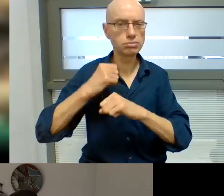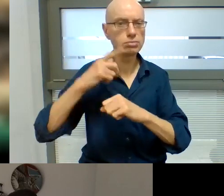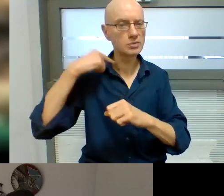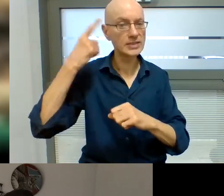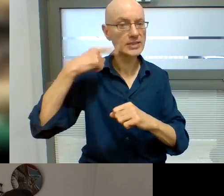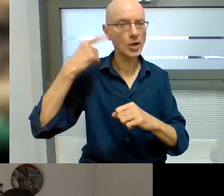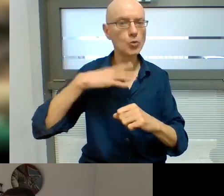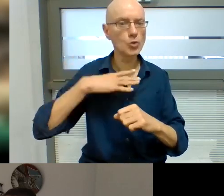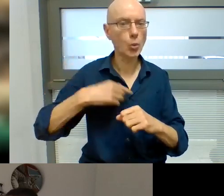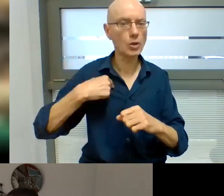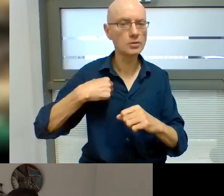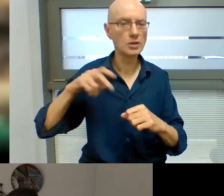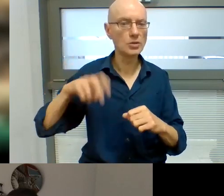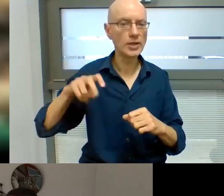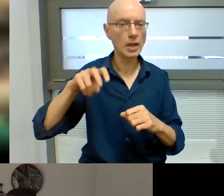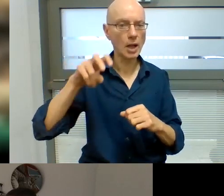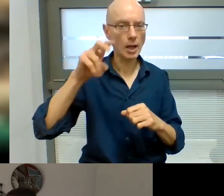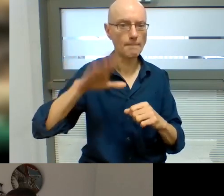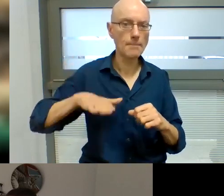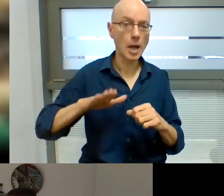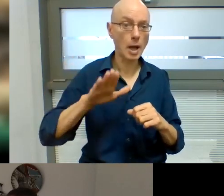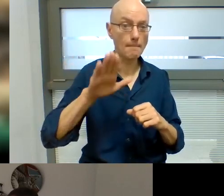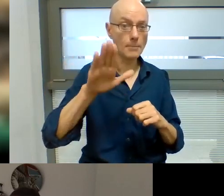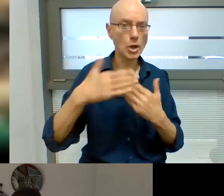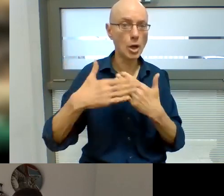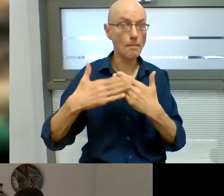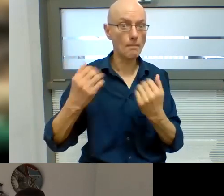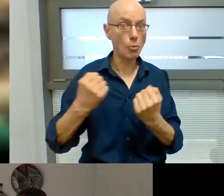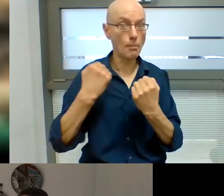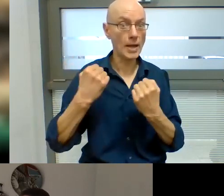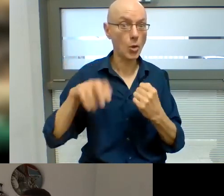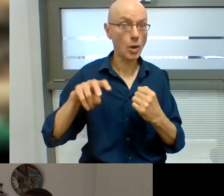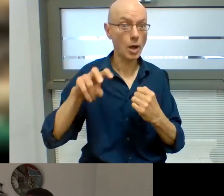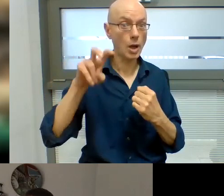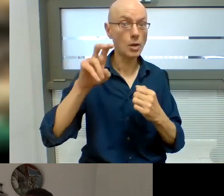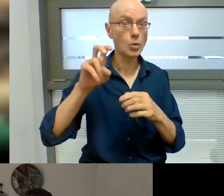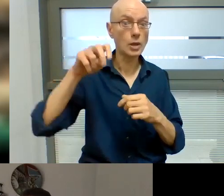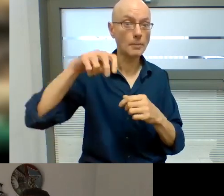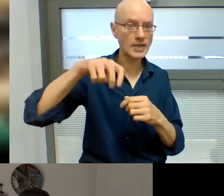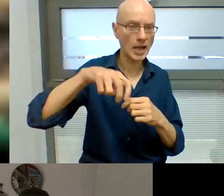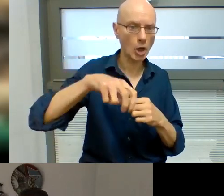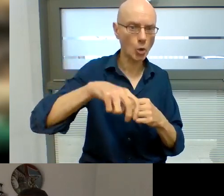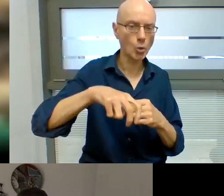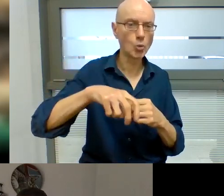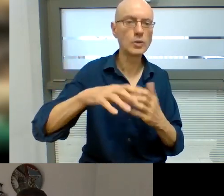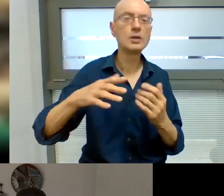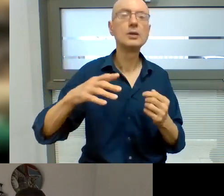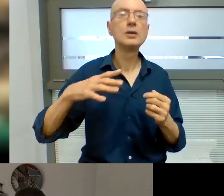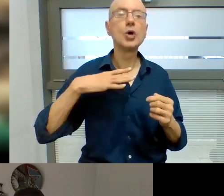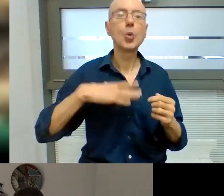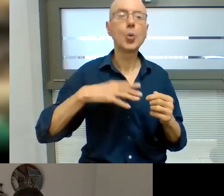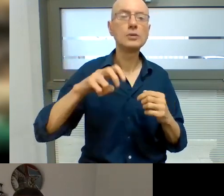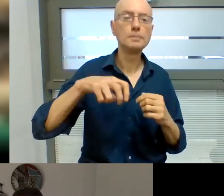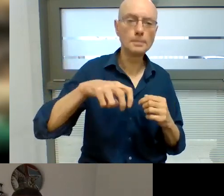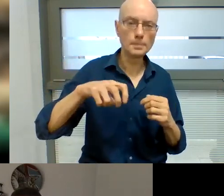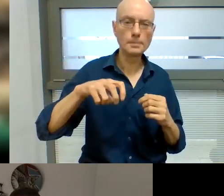you're going up the hill, you're increasing your power, and as you're coming down the hill, or you're wanting to have a moment of